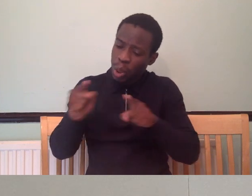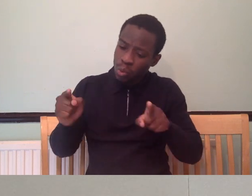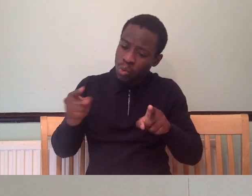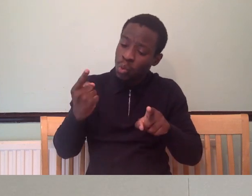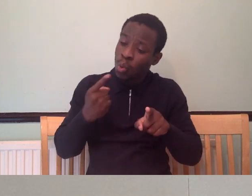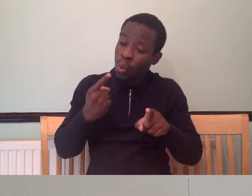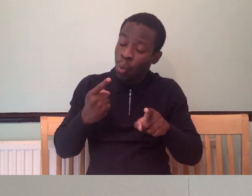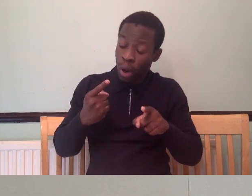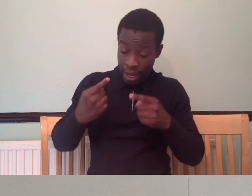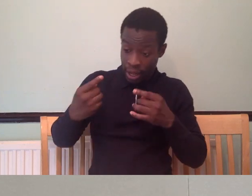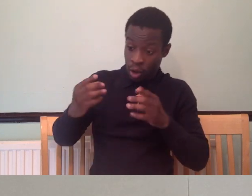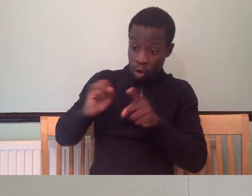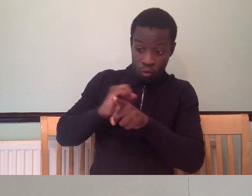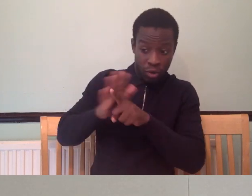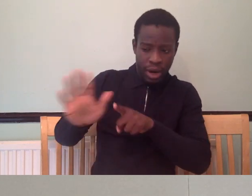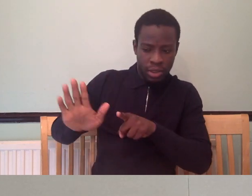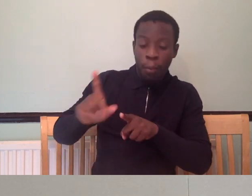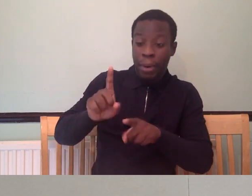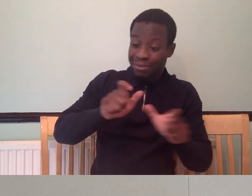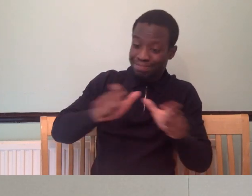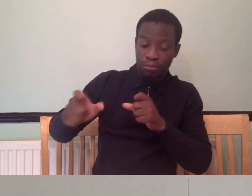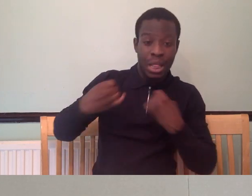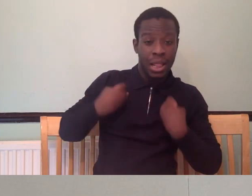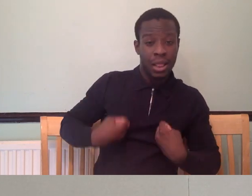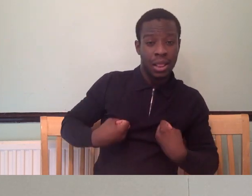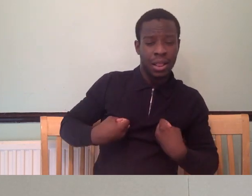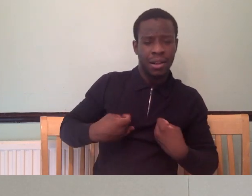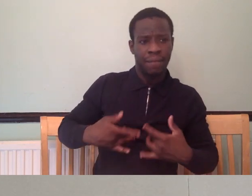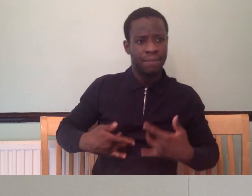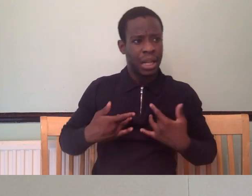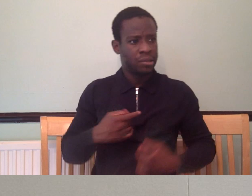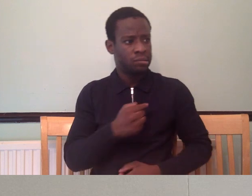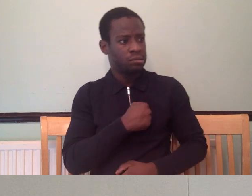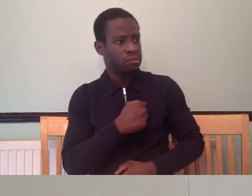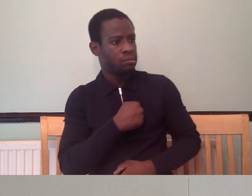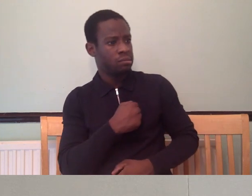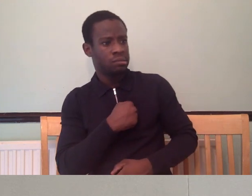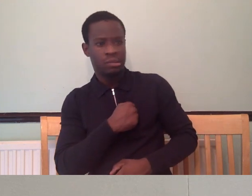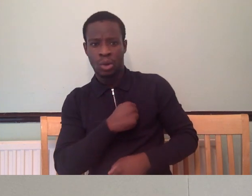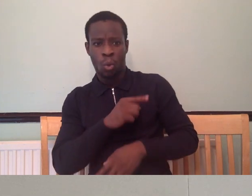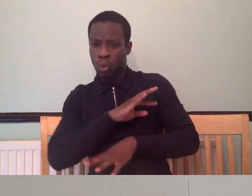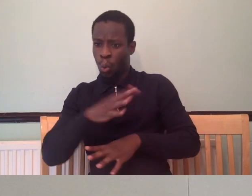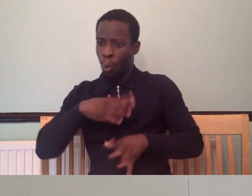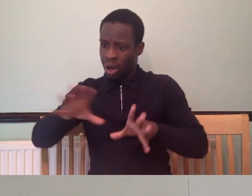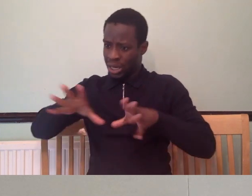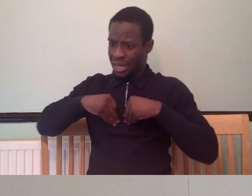receiving other treatments and are anxious not to catch the virus.